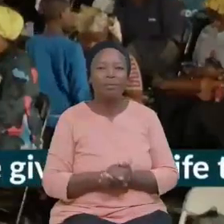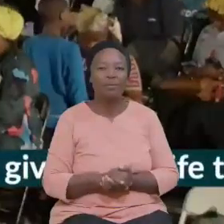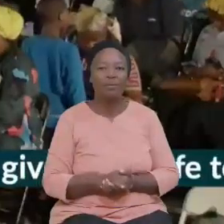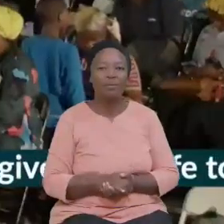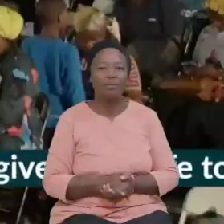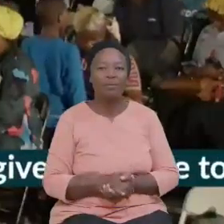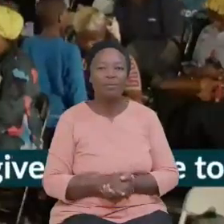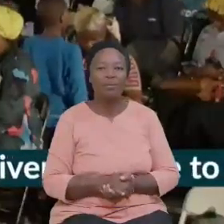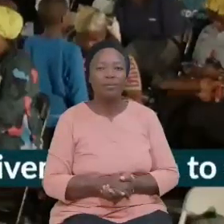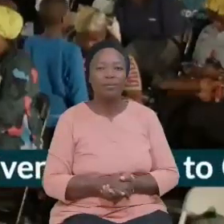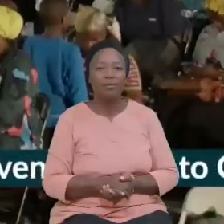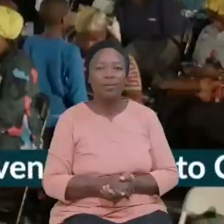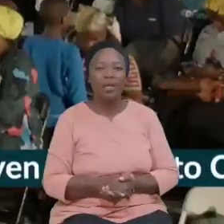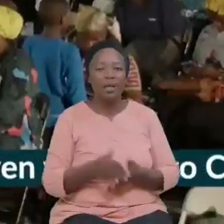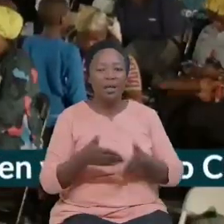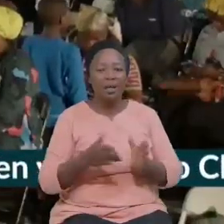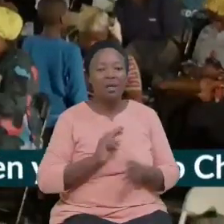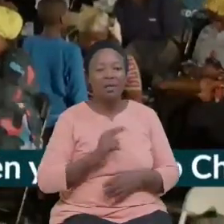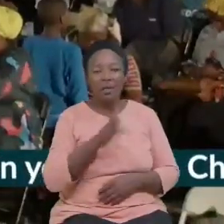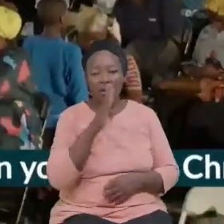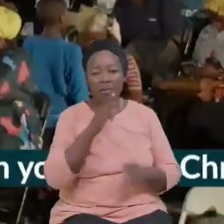+234 915 444 9263.